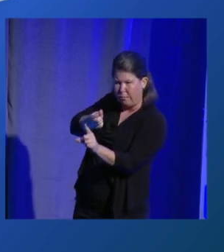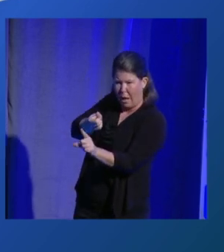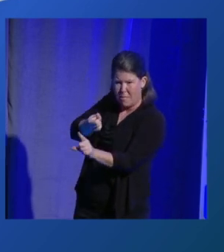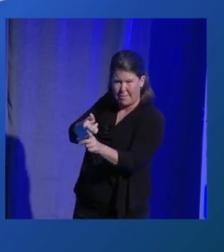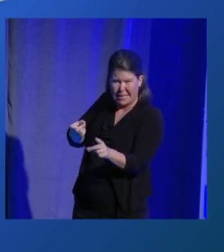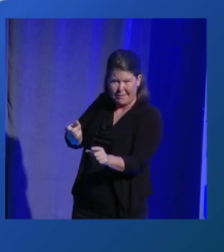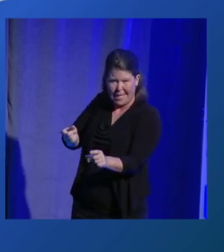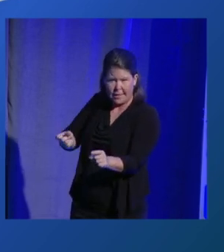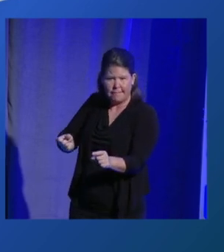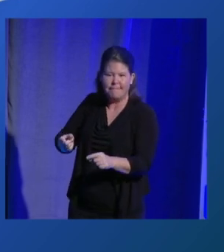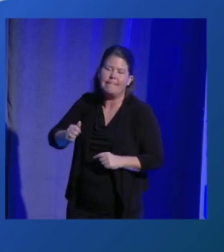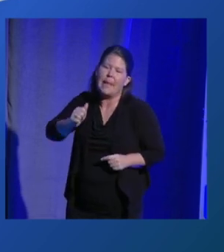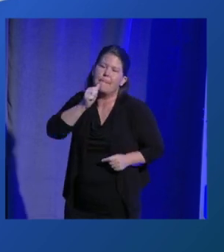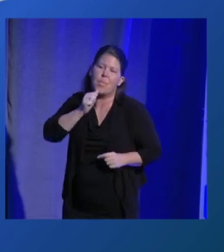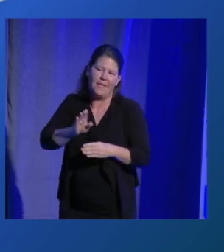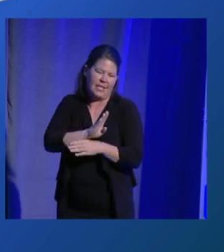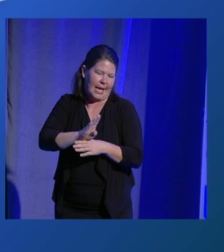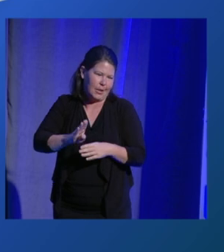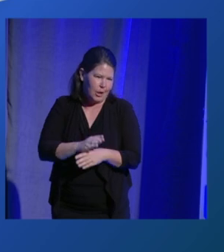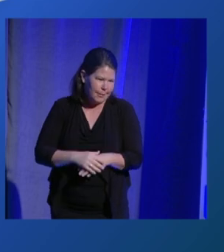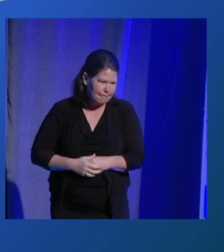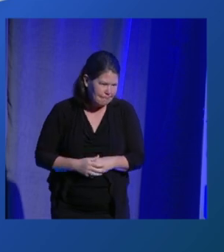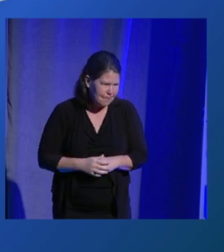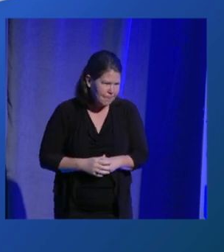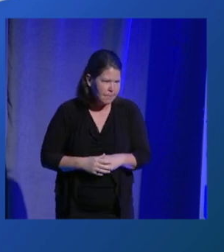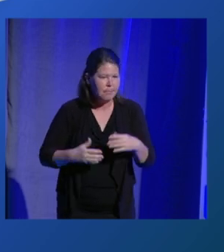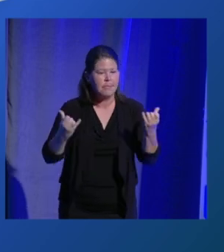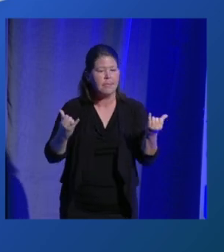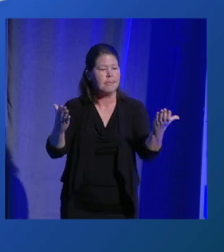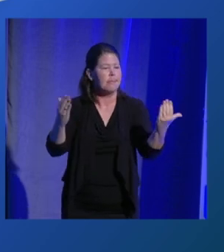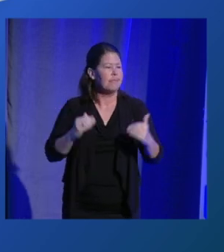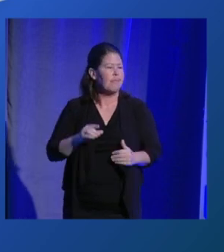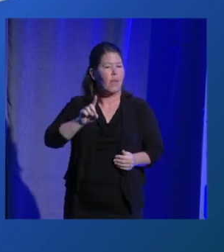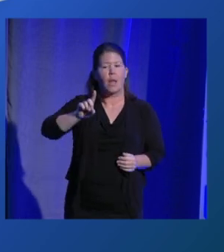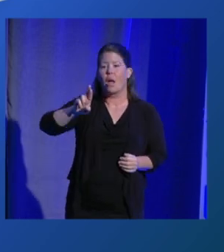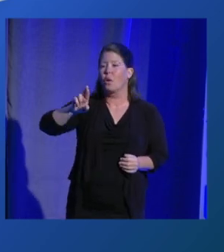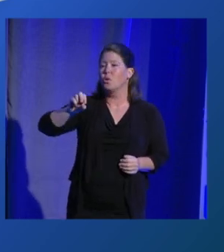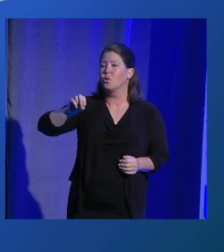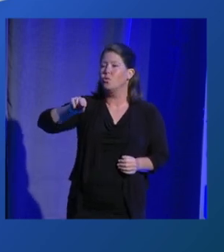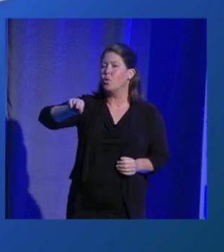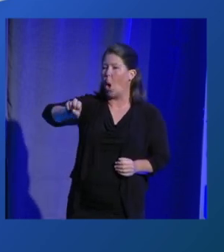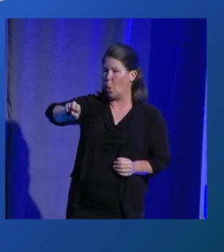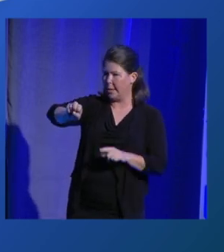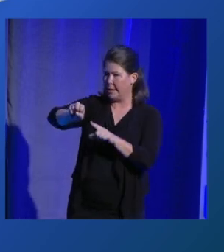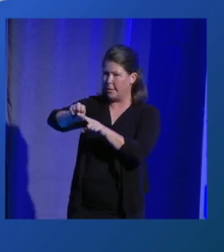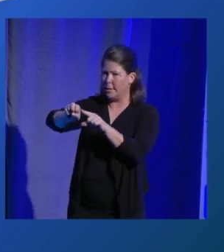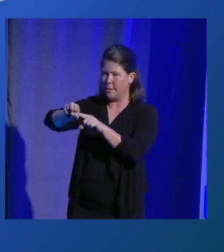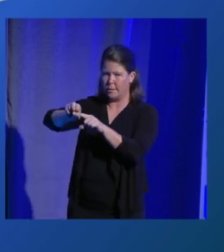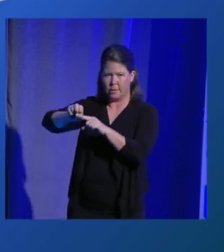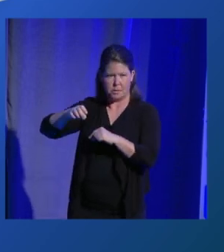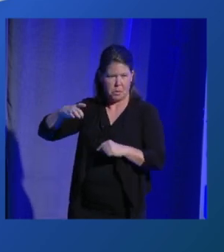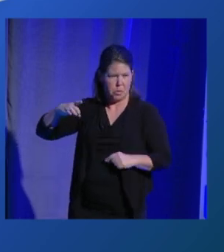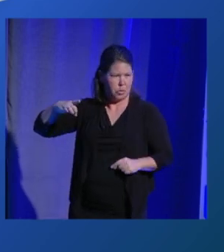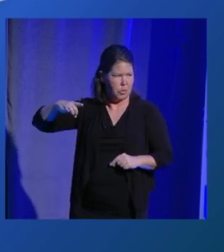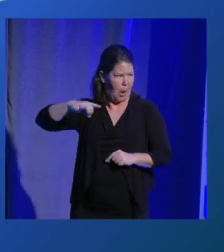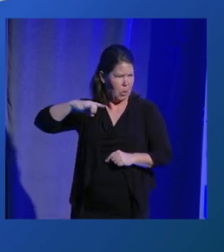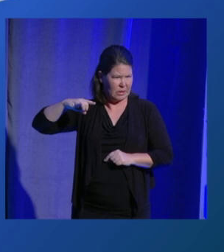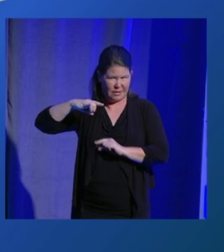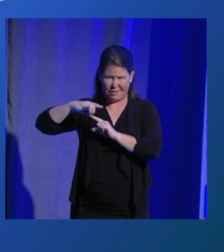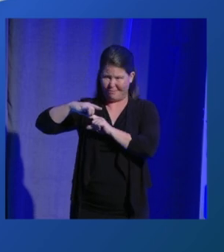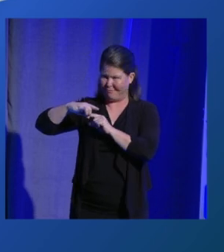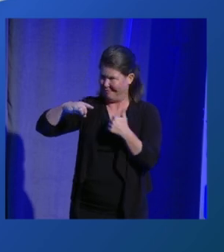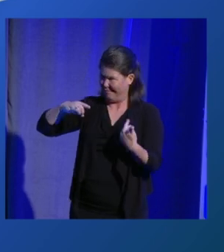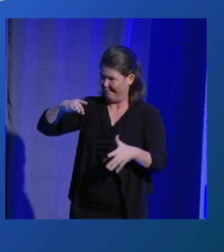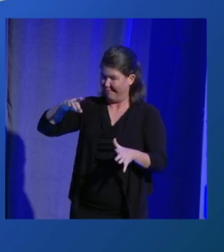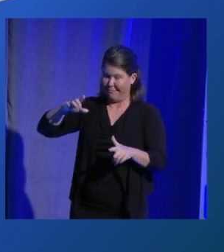sector drones so and this one actually surprised me um the development